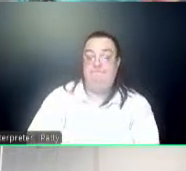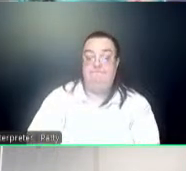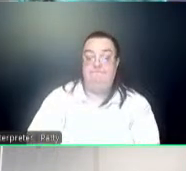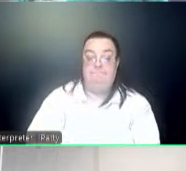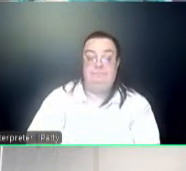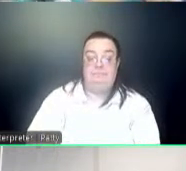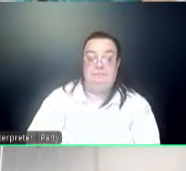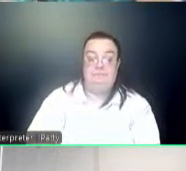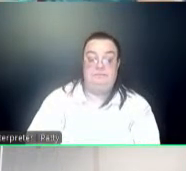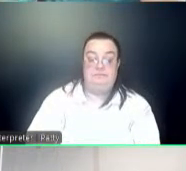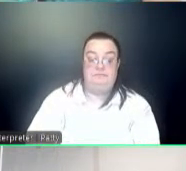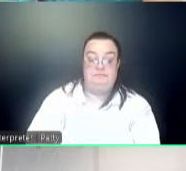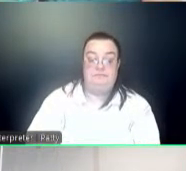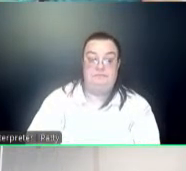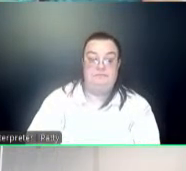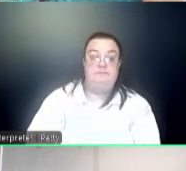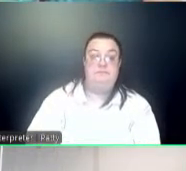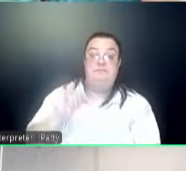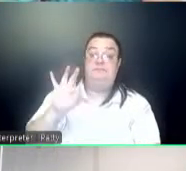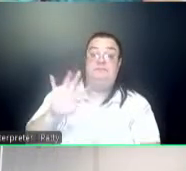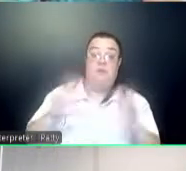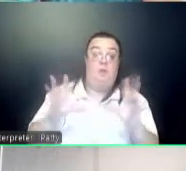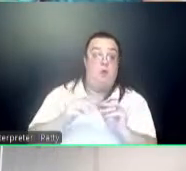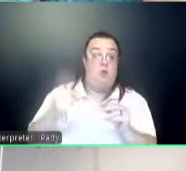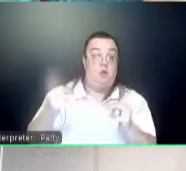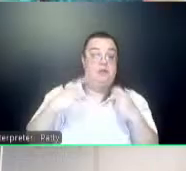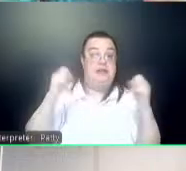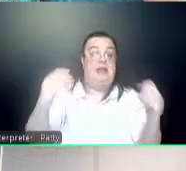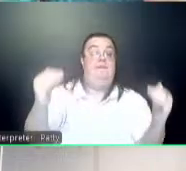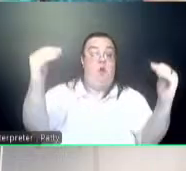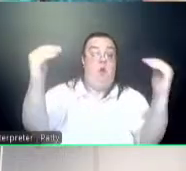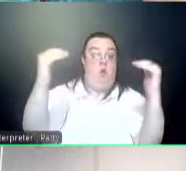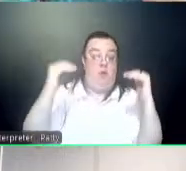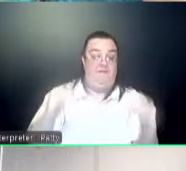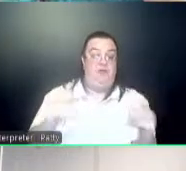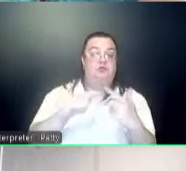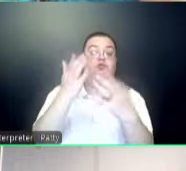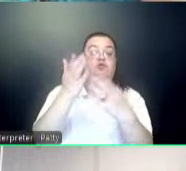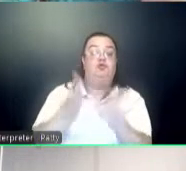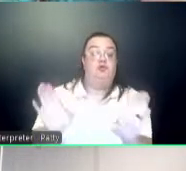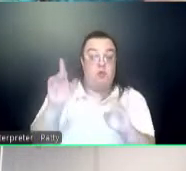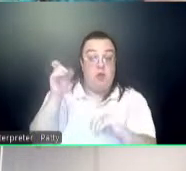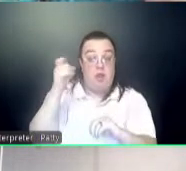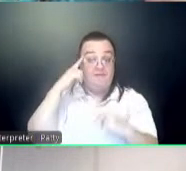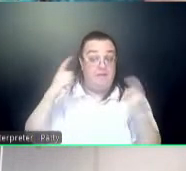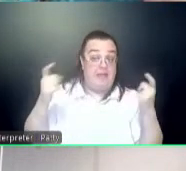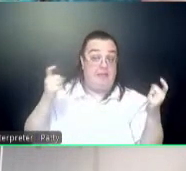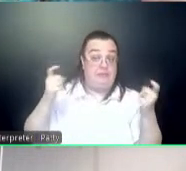Okay. If there are no other questions, we can move to the general government administration.